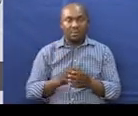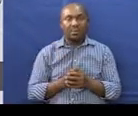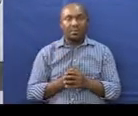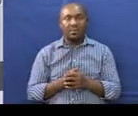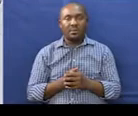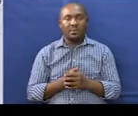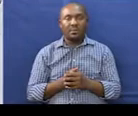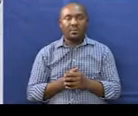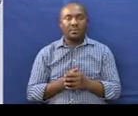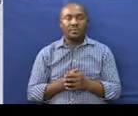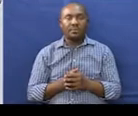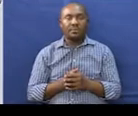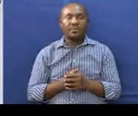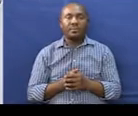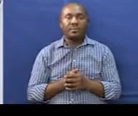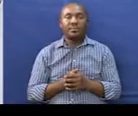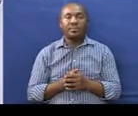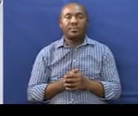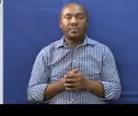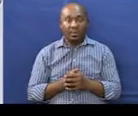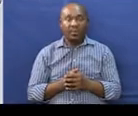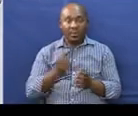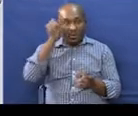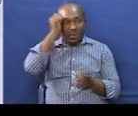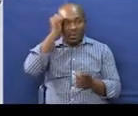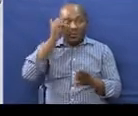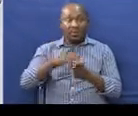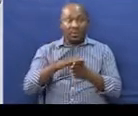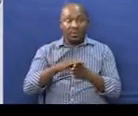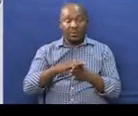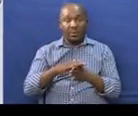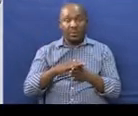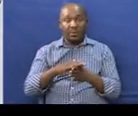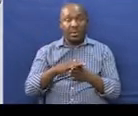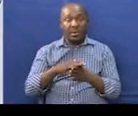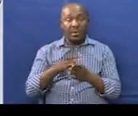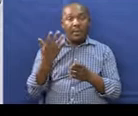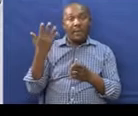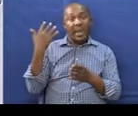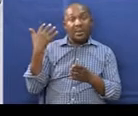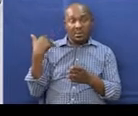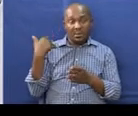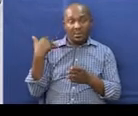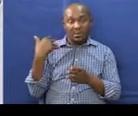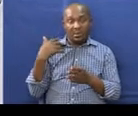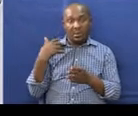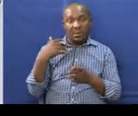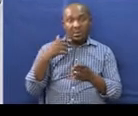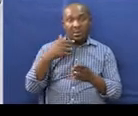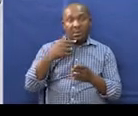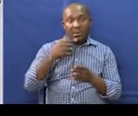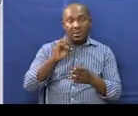tense. Remember to use the past tenses during report writing. Now, let's try